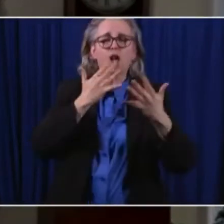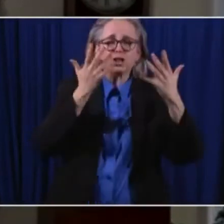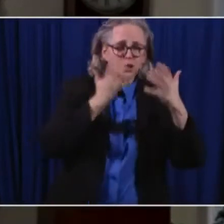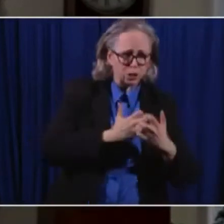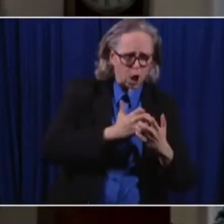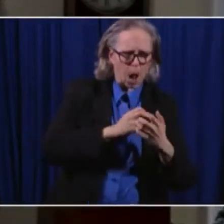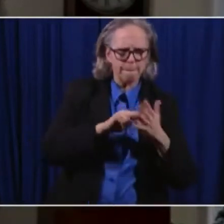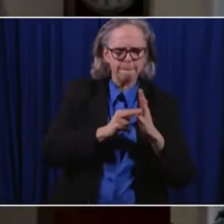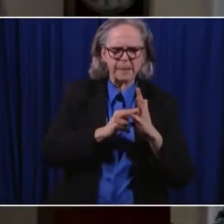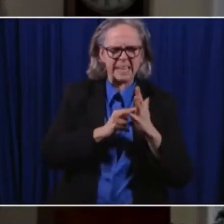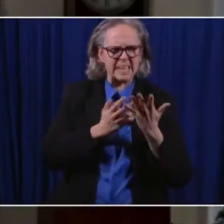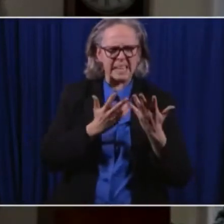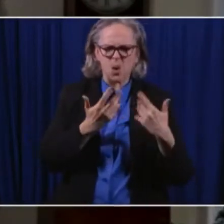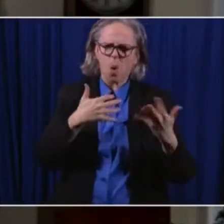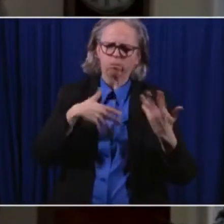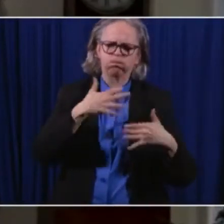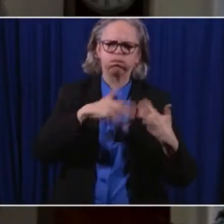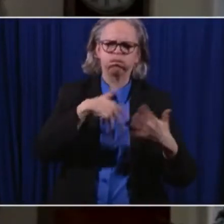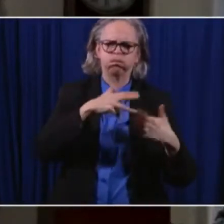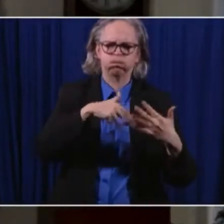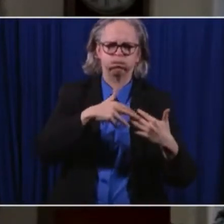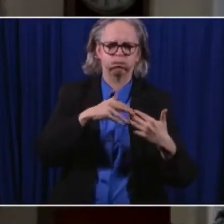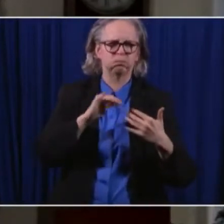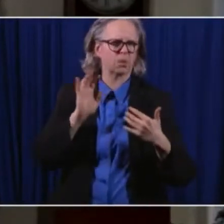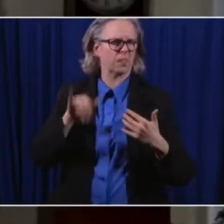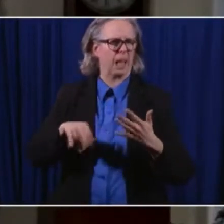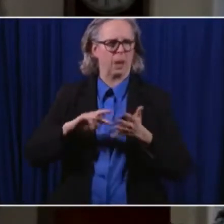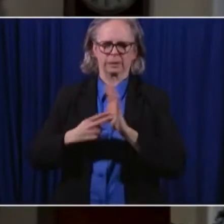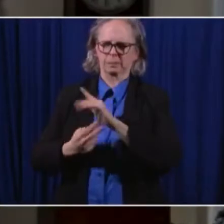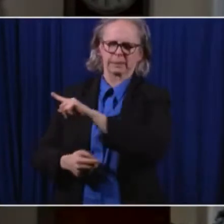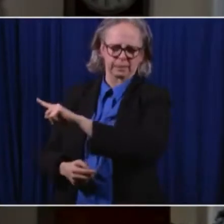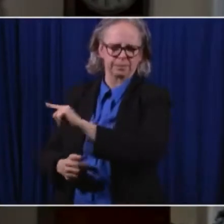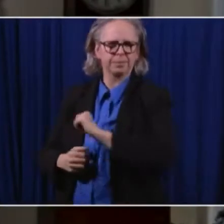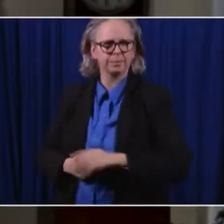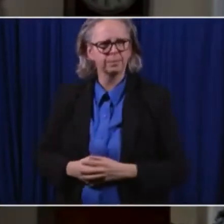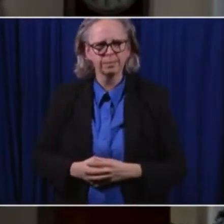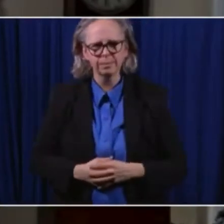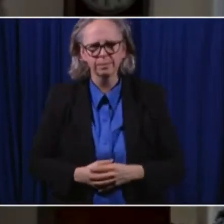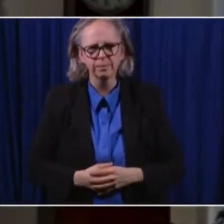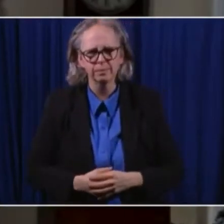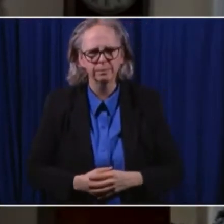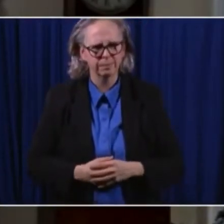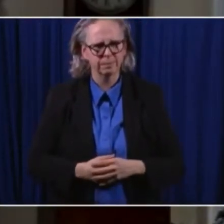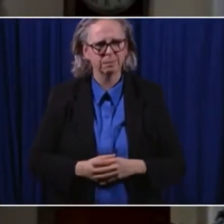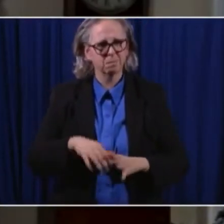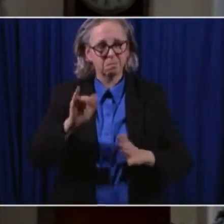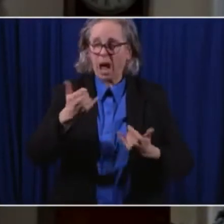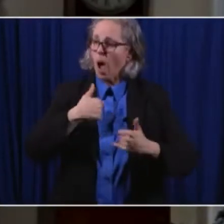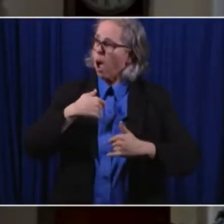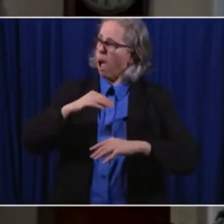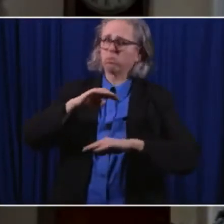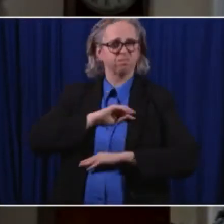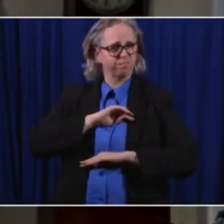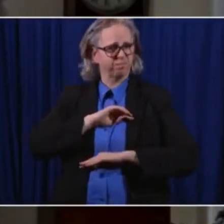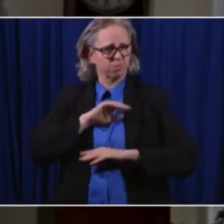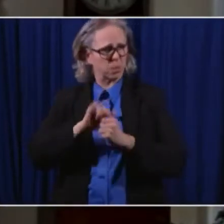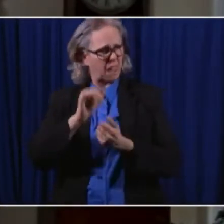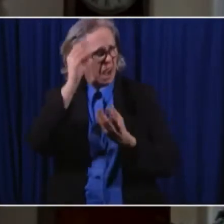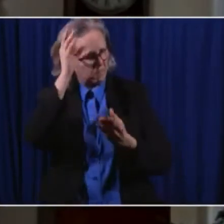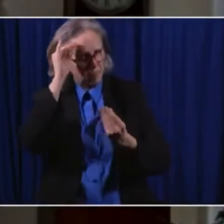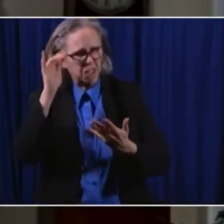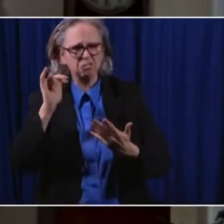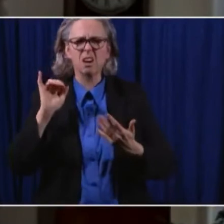there are. So overall, I think we should be pleased with what Ohioans did over that Thanksgiving